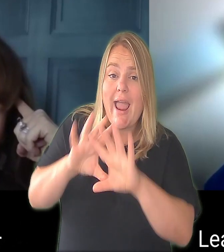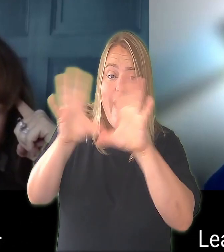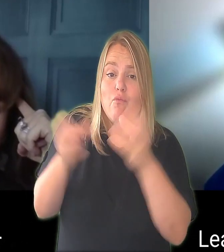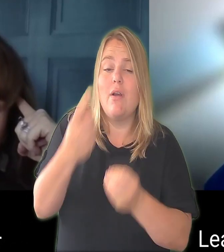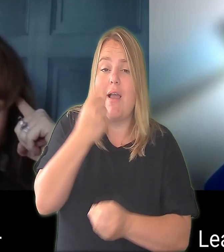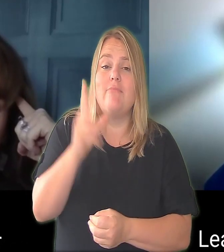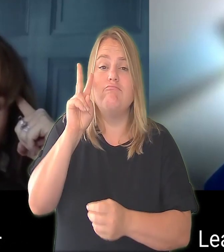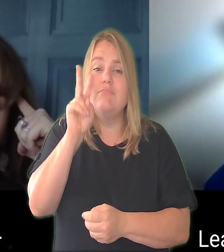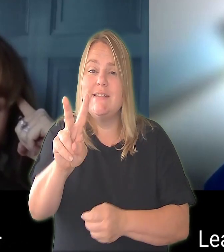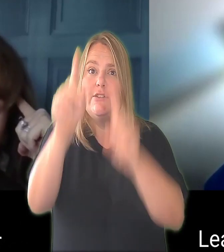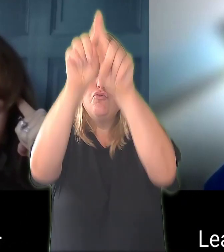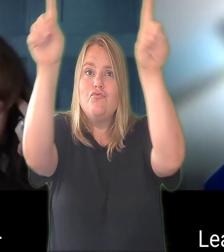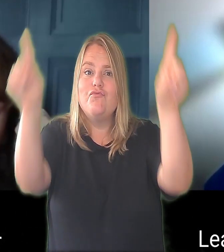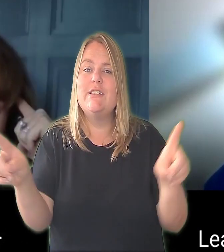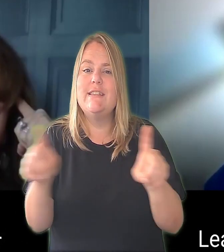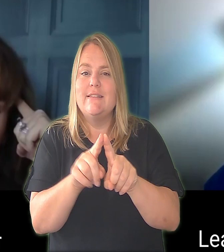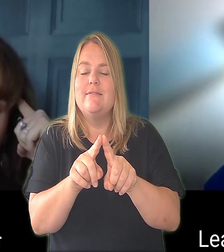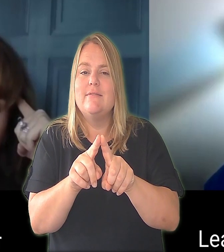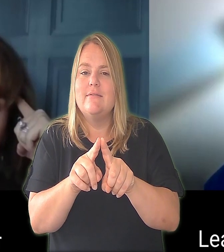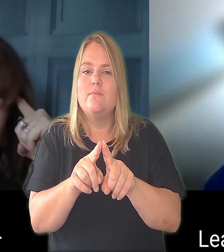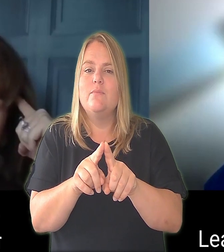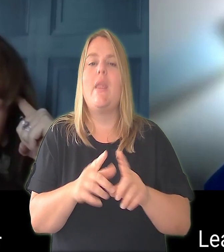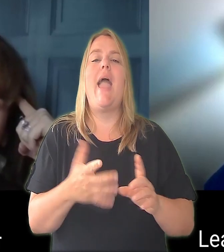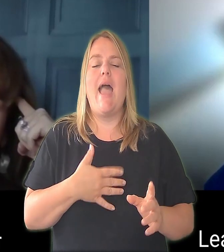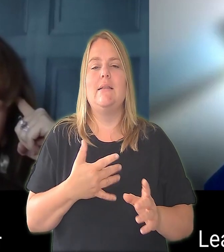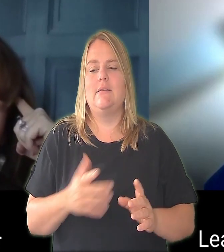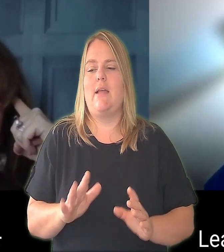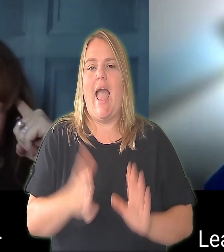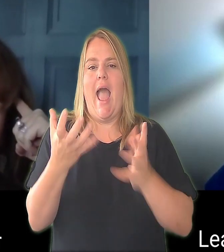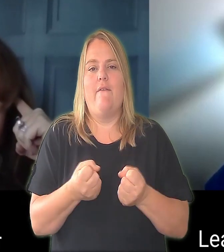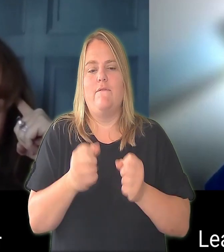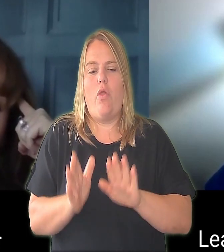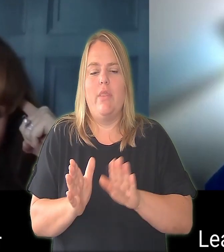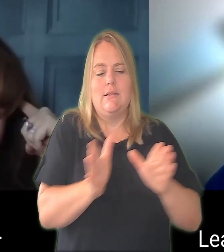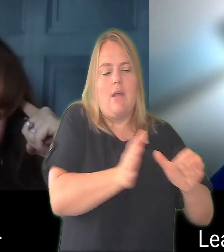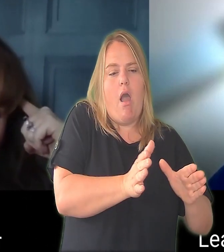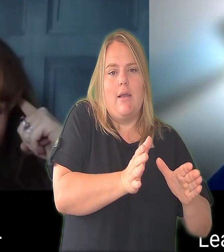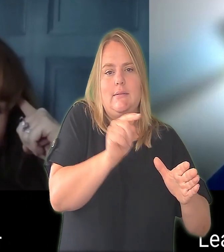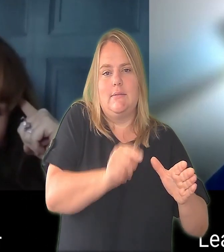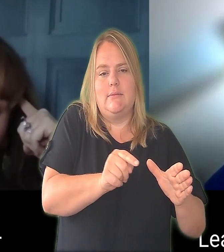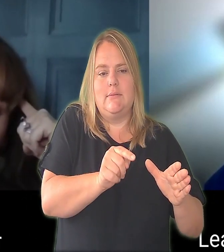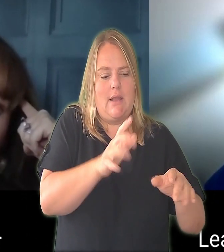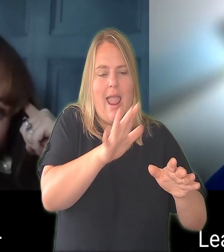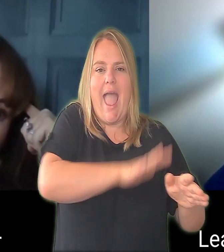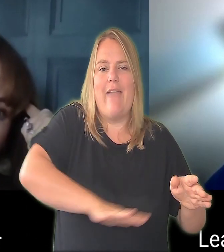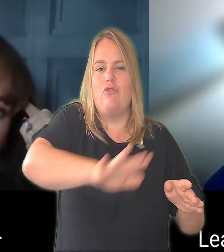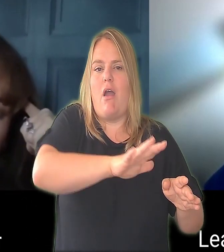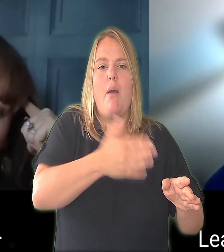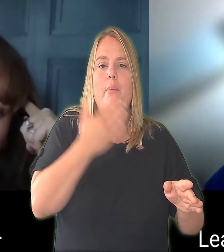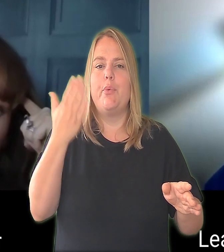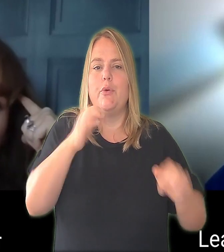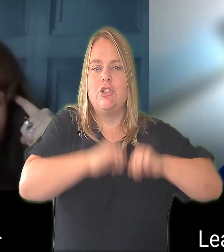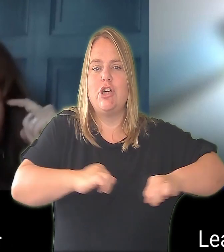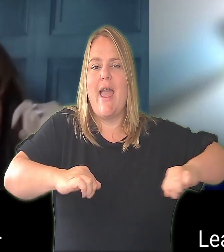no chairs that's accessible for wheelchair users. And we haven't had anyone coming regularly who uses a wheelchair, but the whole point of this event